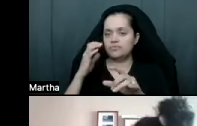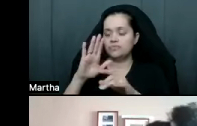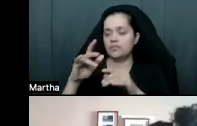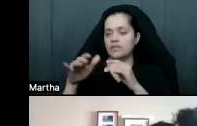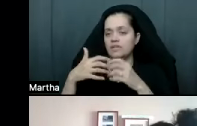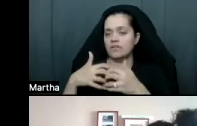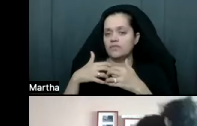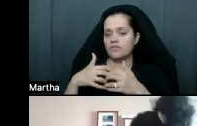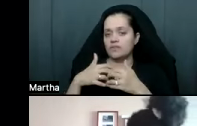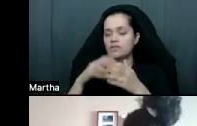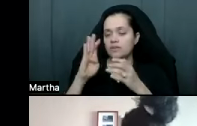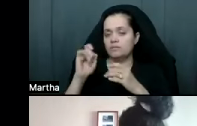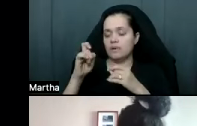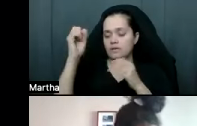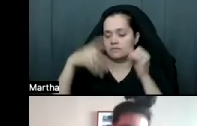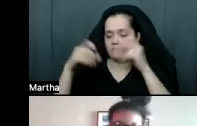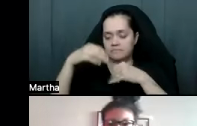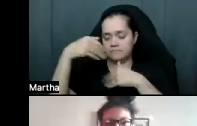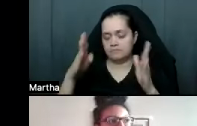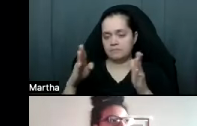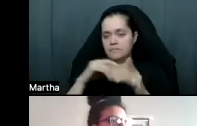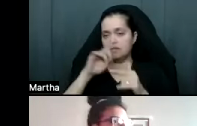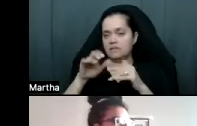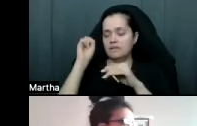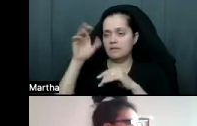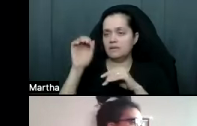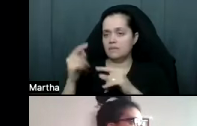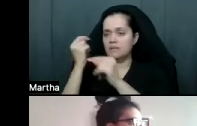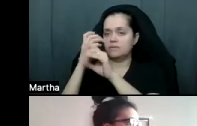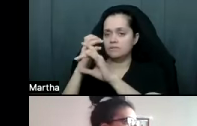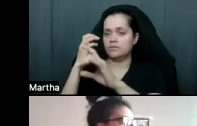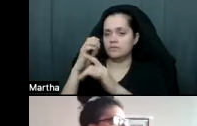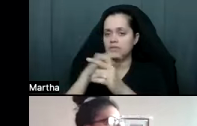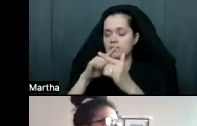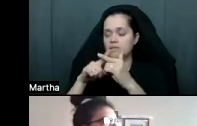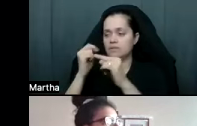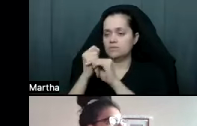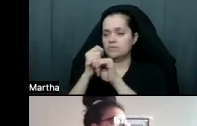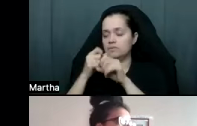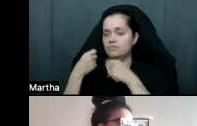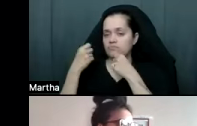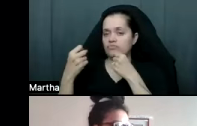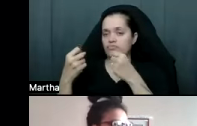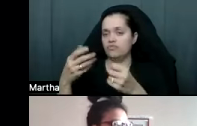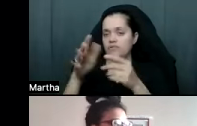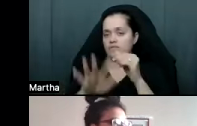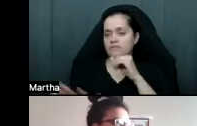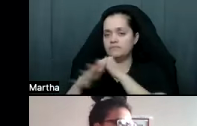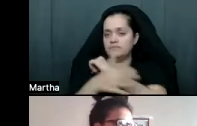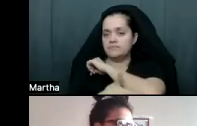factory, you box them up and you put them onto 18-wheel trucks, and then those trucks drive across the country.